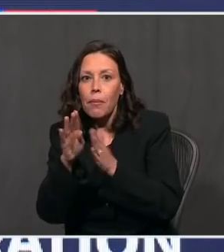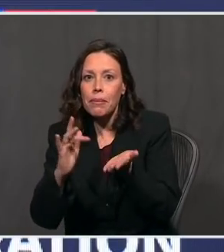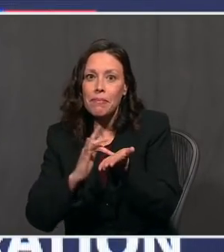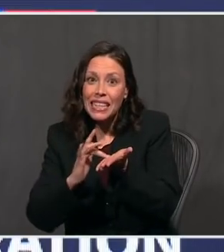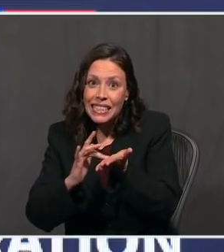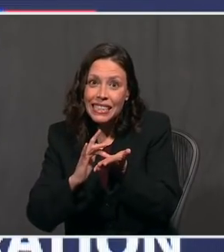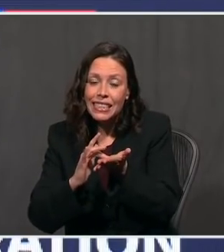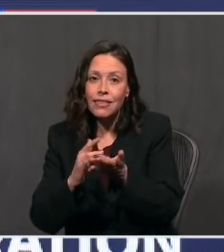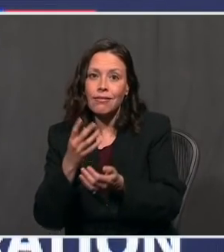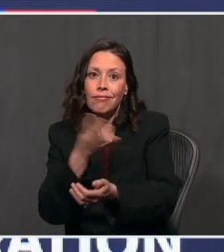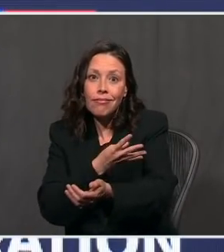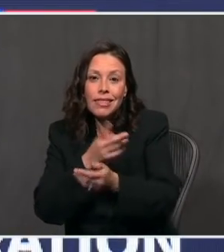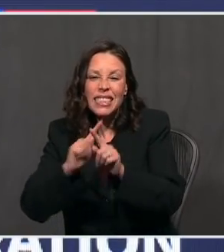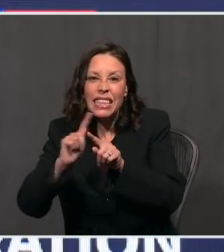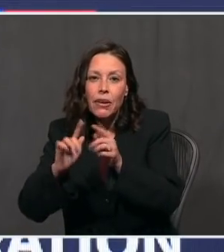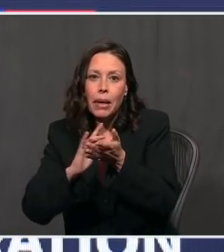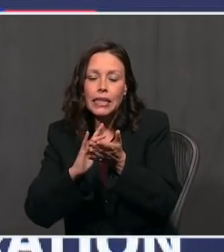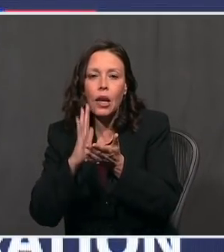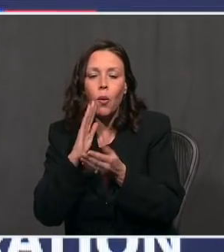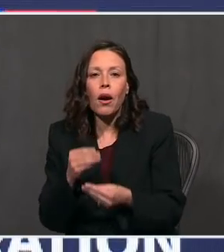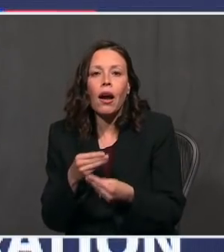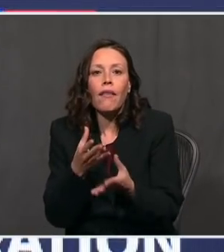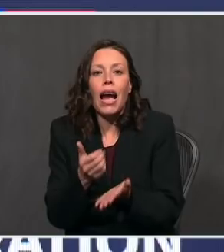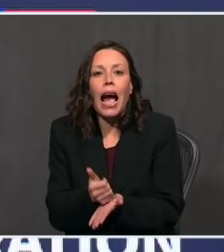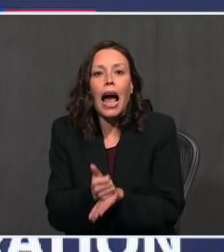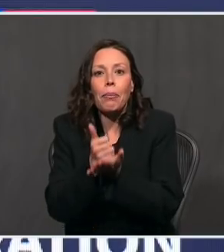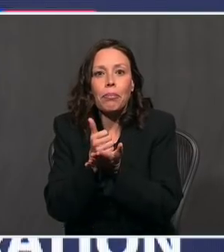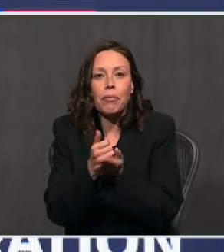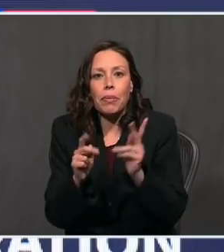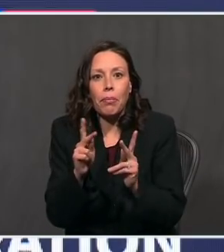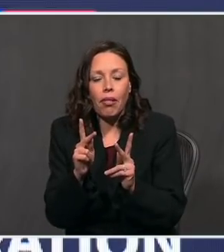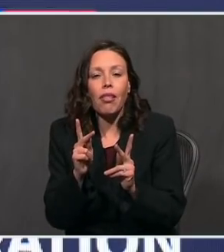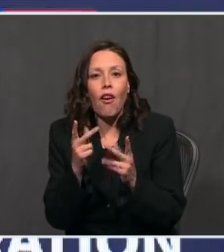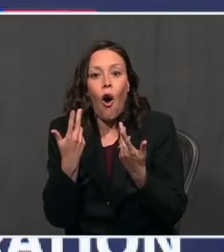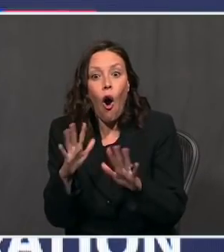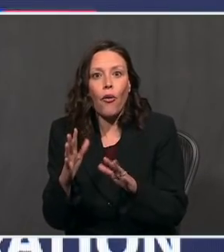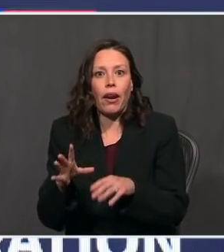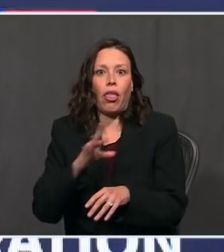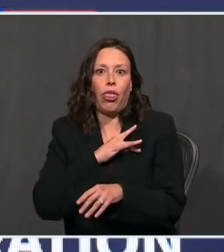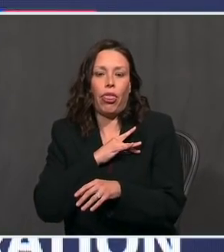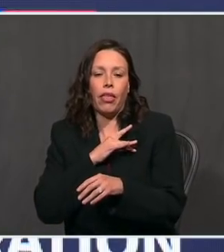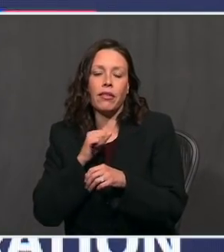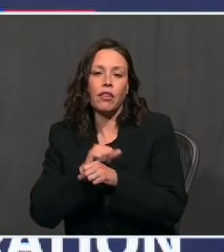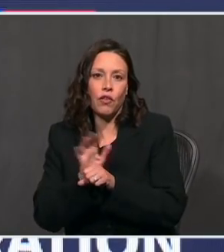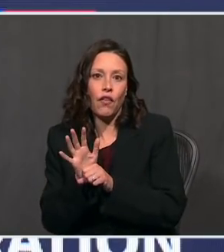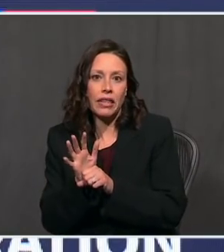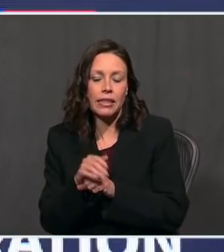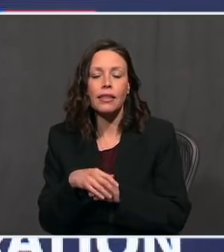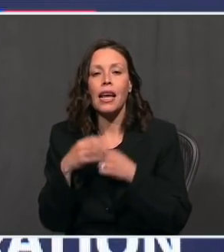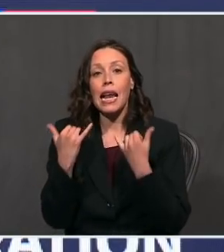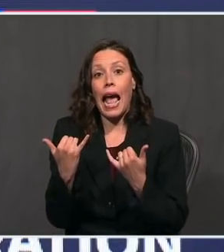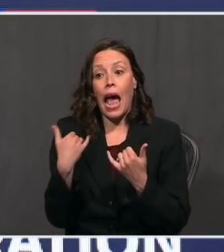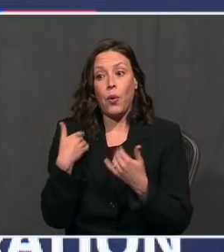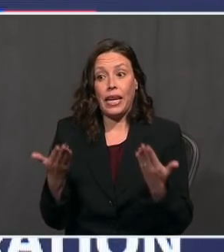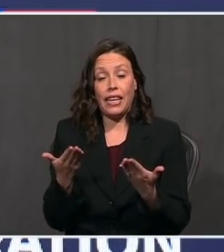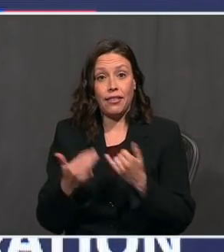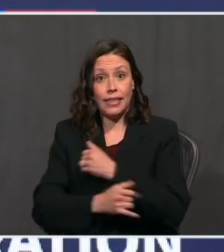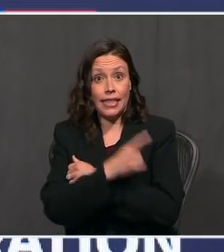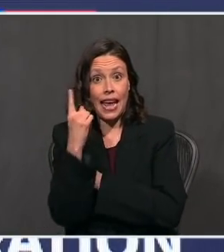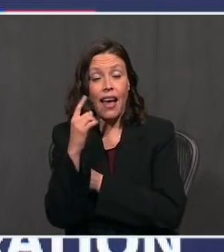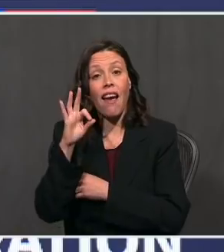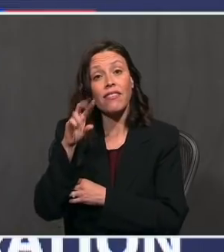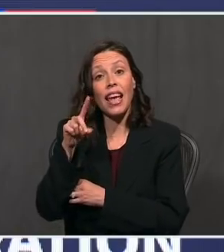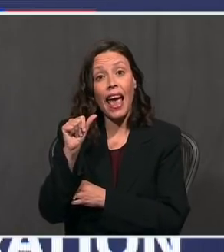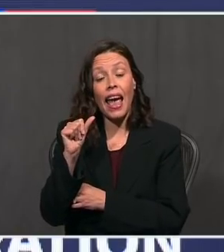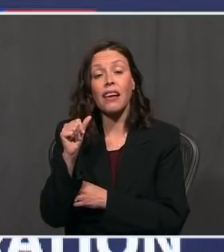medicines, therapeutics that would give people relief who were impacted by the coronavirus. And as we stand here today, The